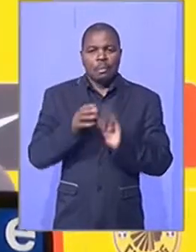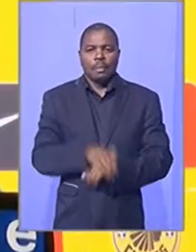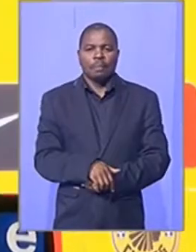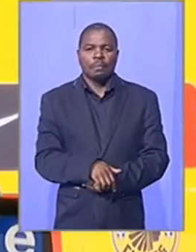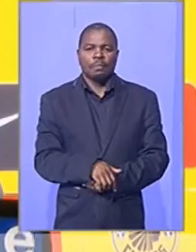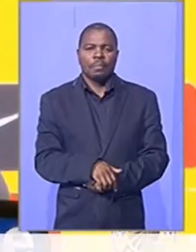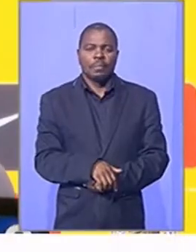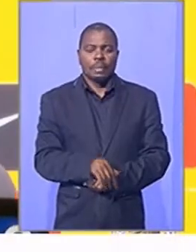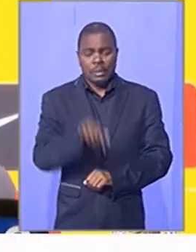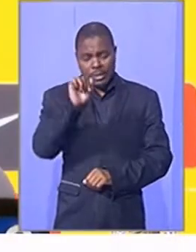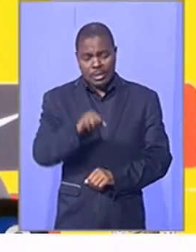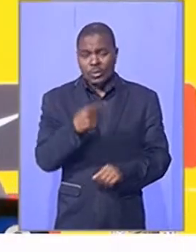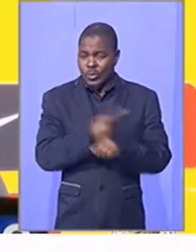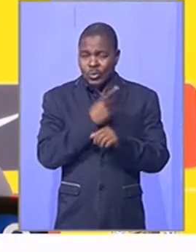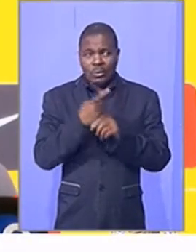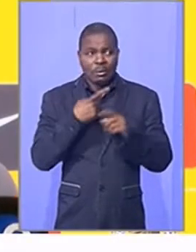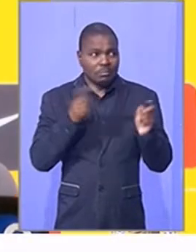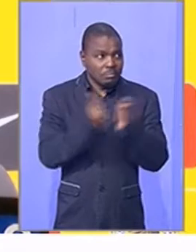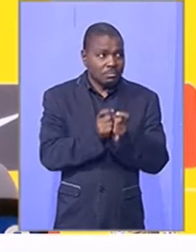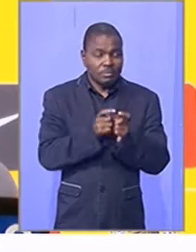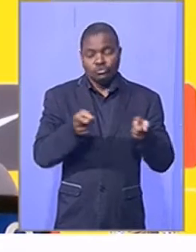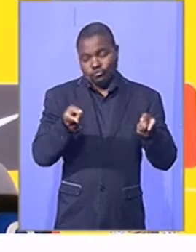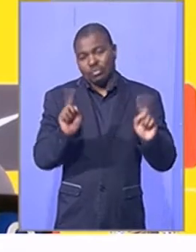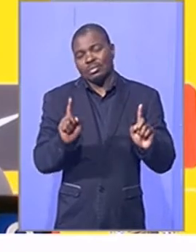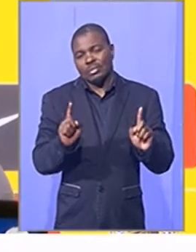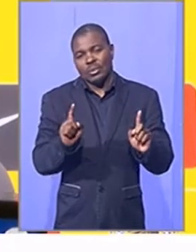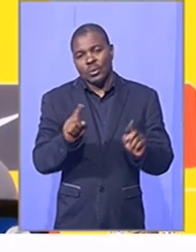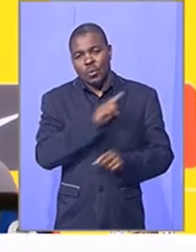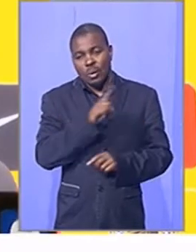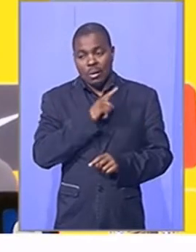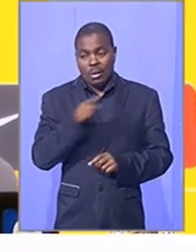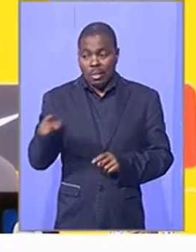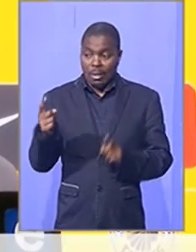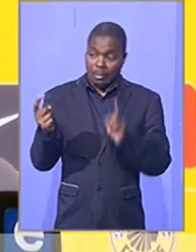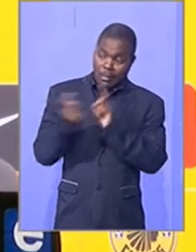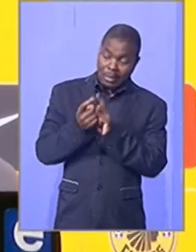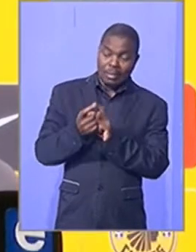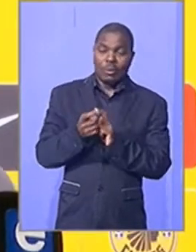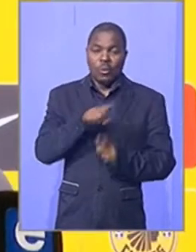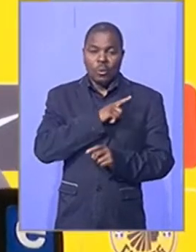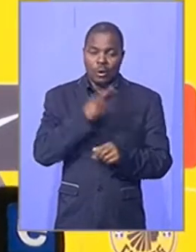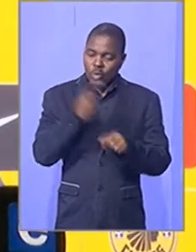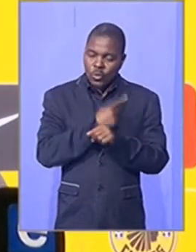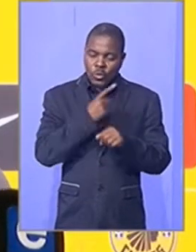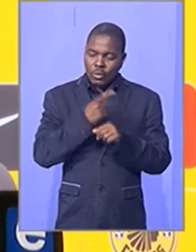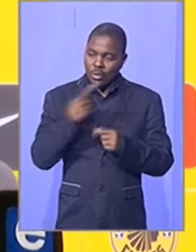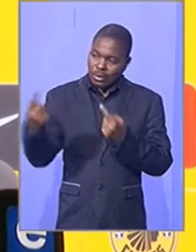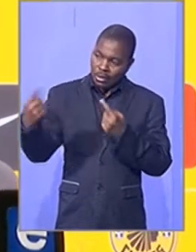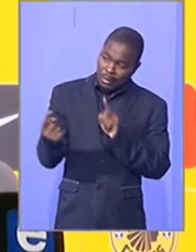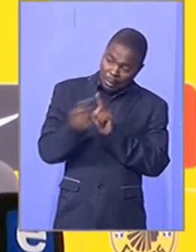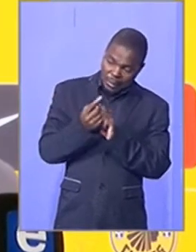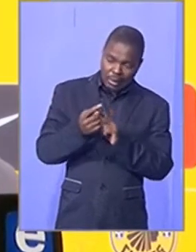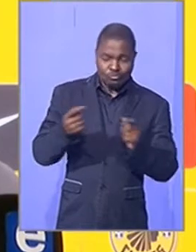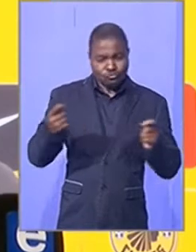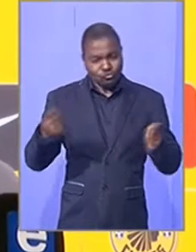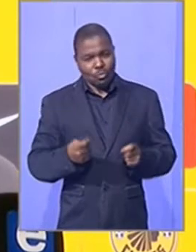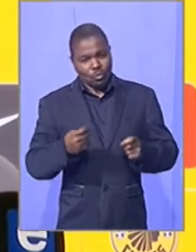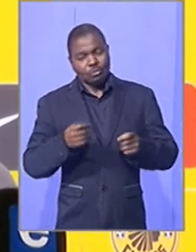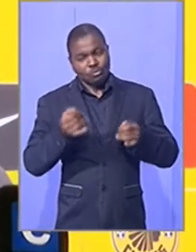course, every game, I feel like every game is dangerous when they're playing against us. If they take every game very serious, you